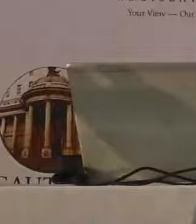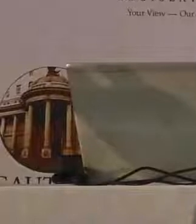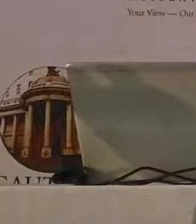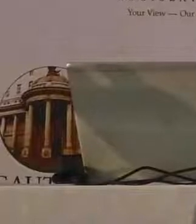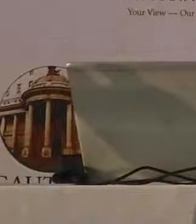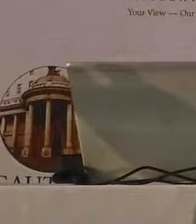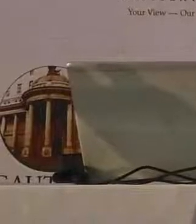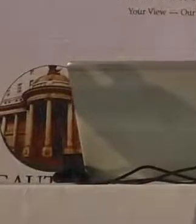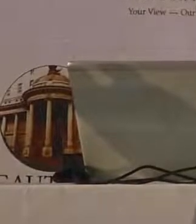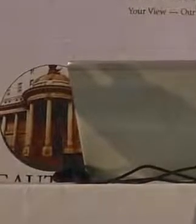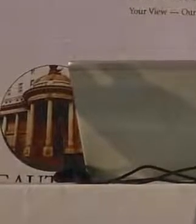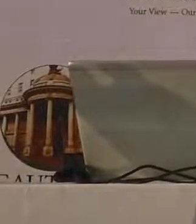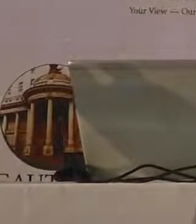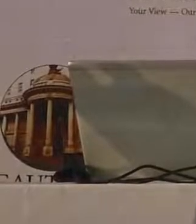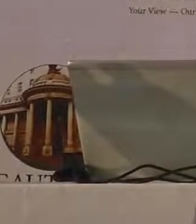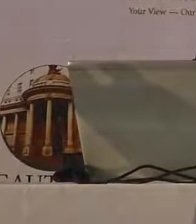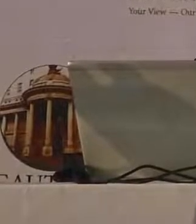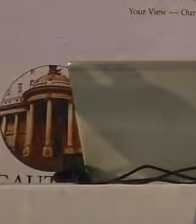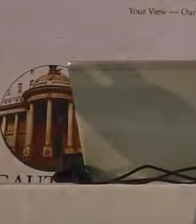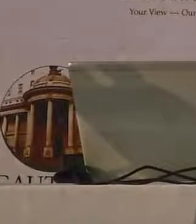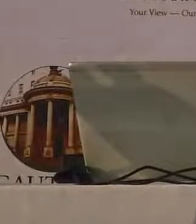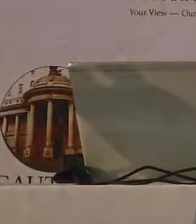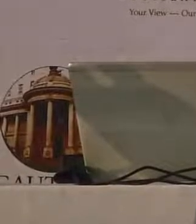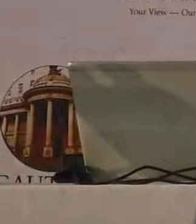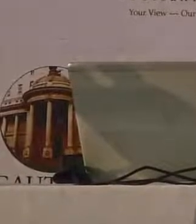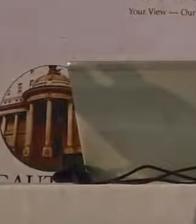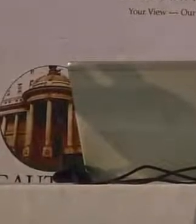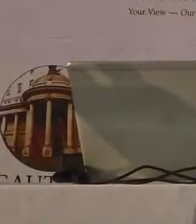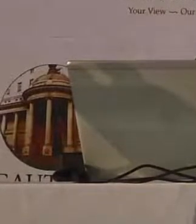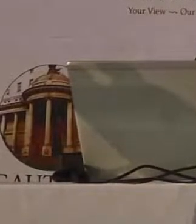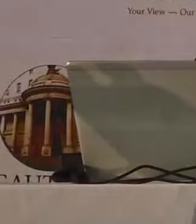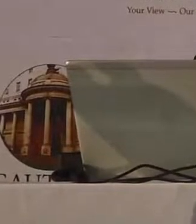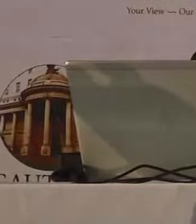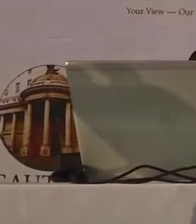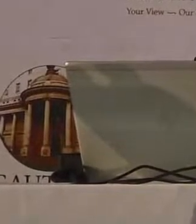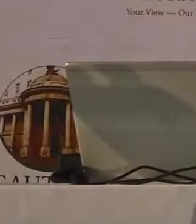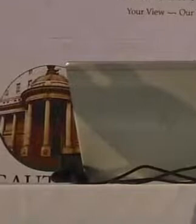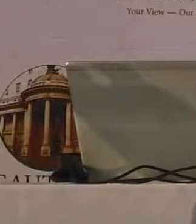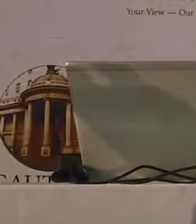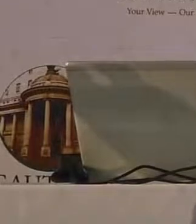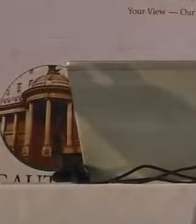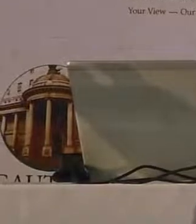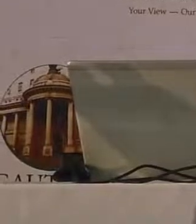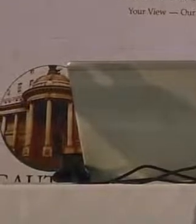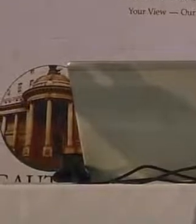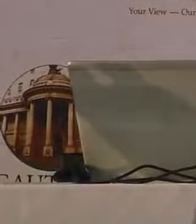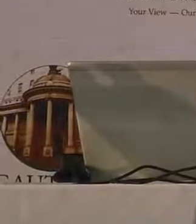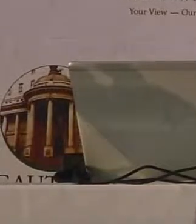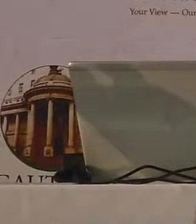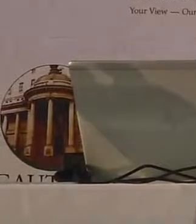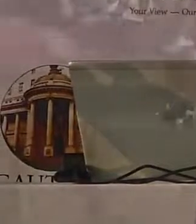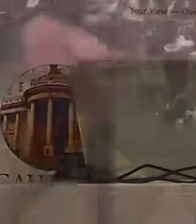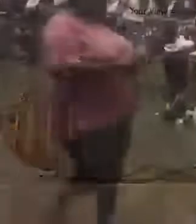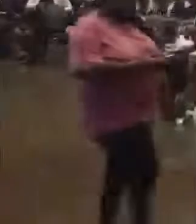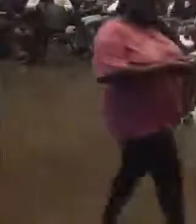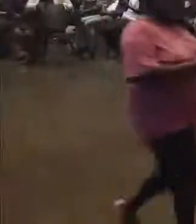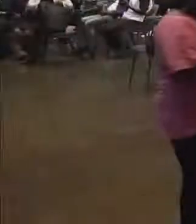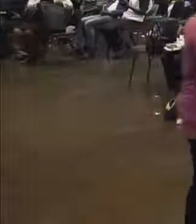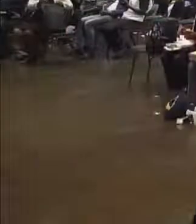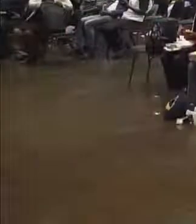Our oversight work. So we want to welcome yourselves firstly and trust that you will